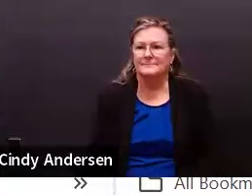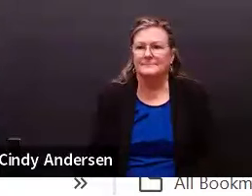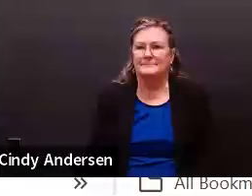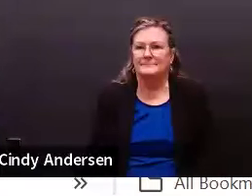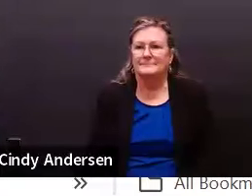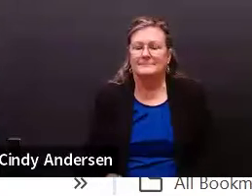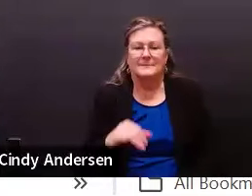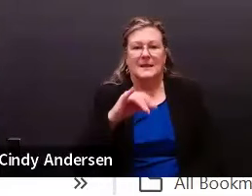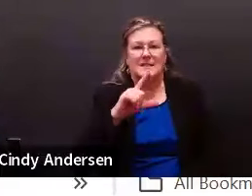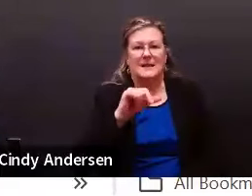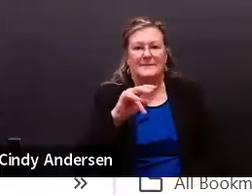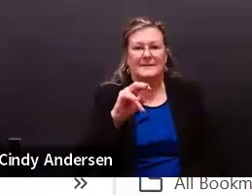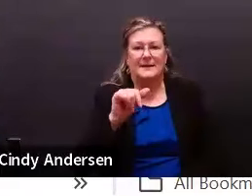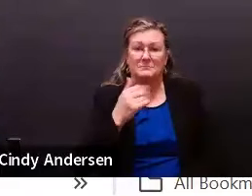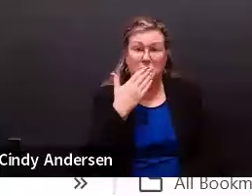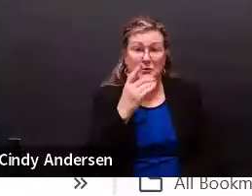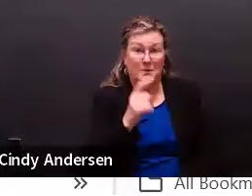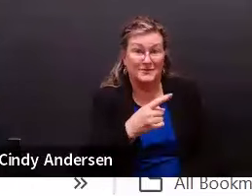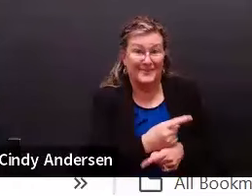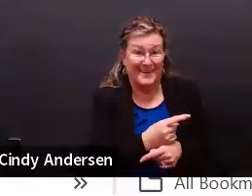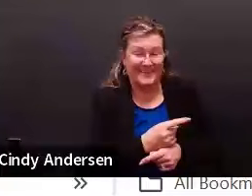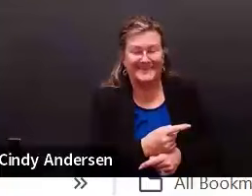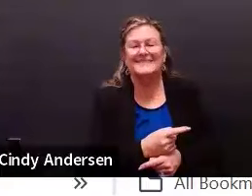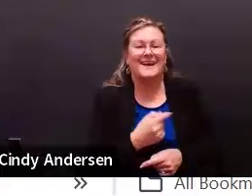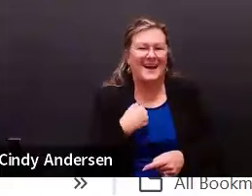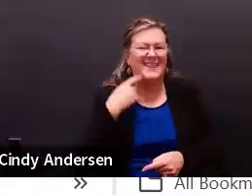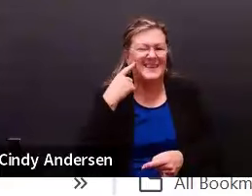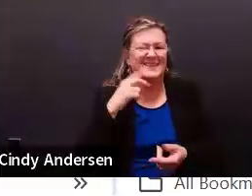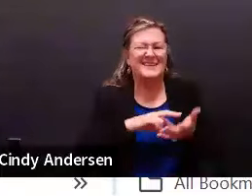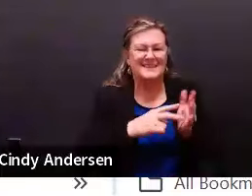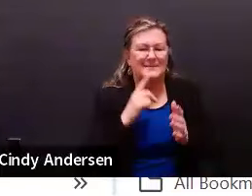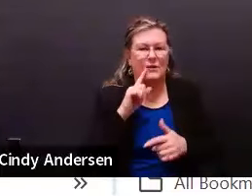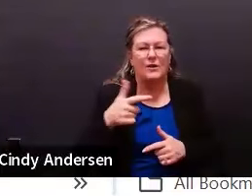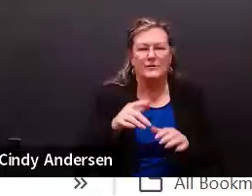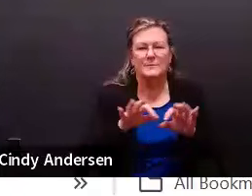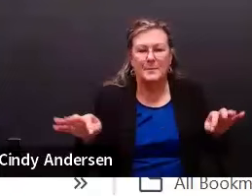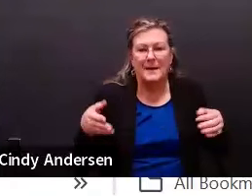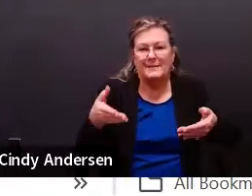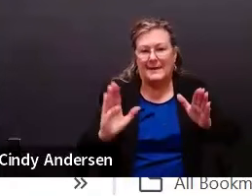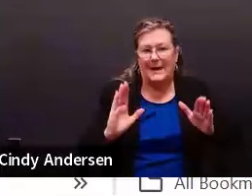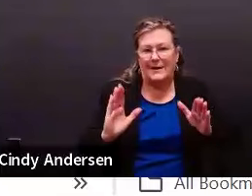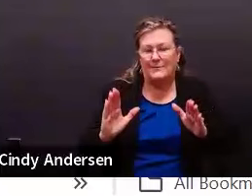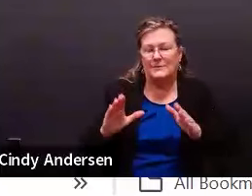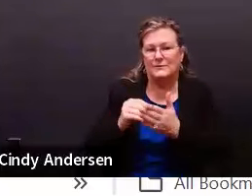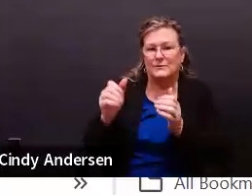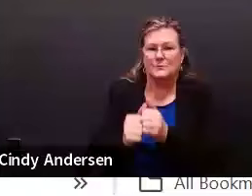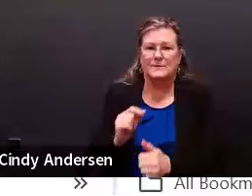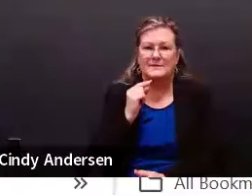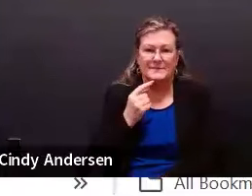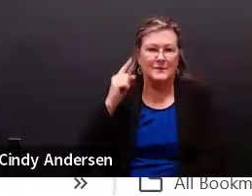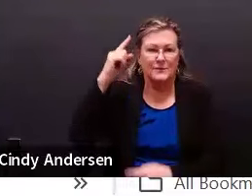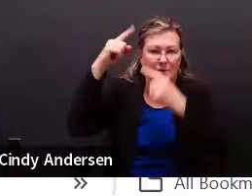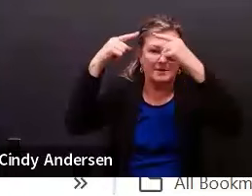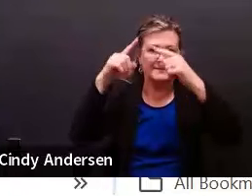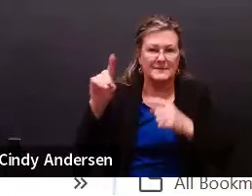I mean, it's a good question, right? Because you're right. I think the intent of the alternate diploma was to allow our students with the most significant cognitive disabilities